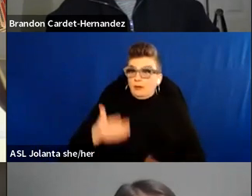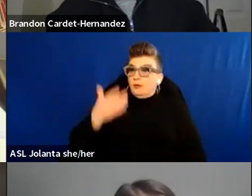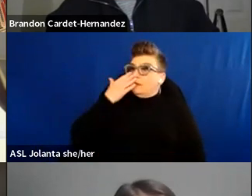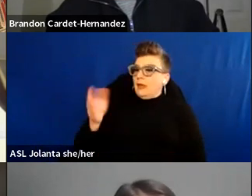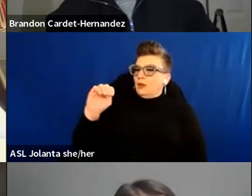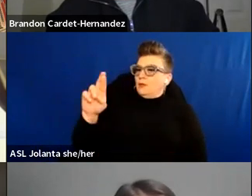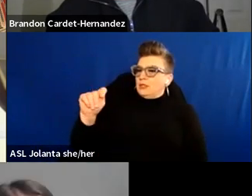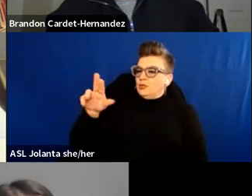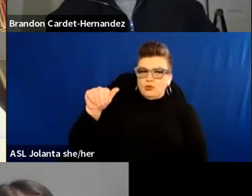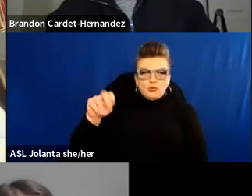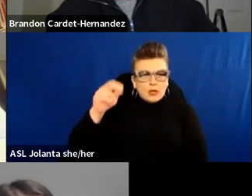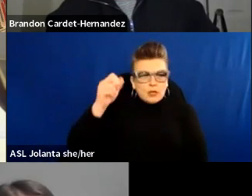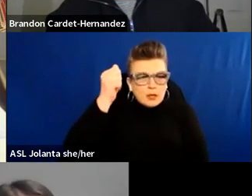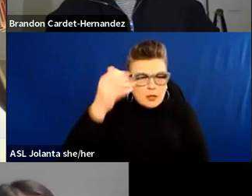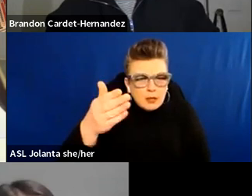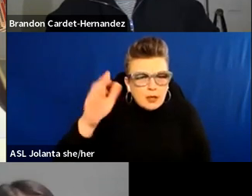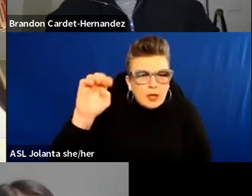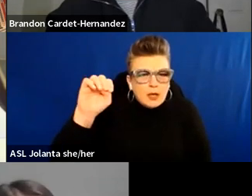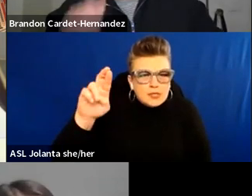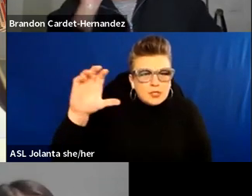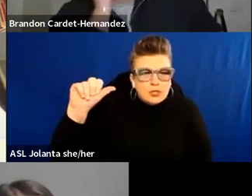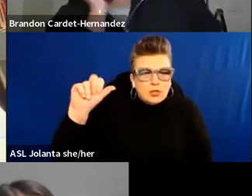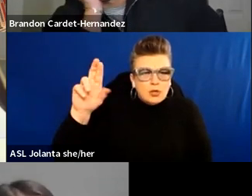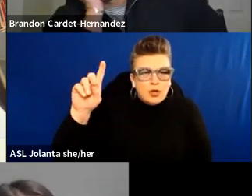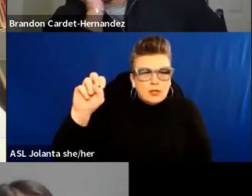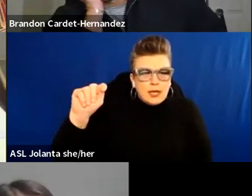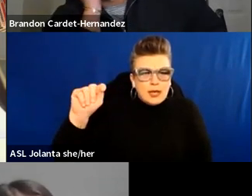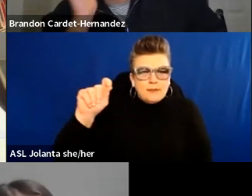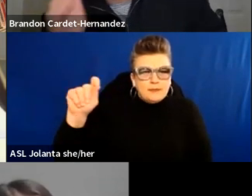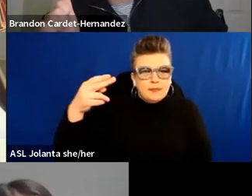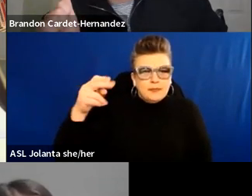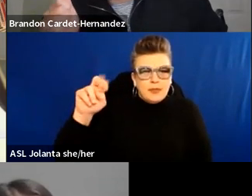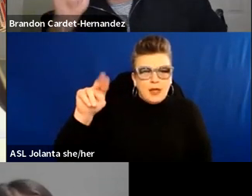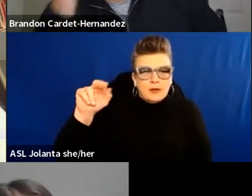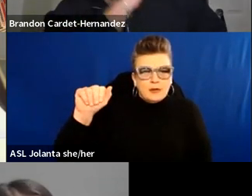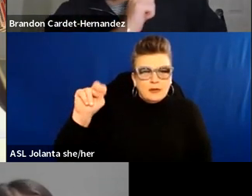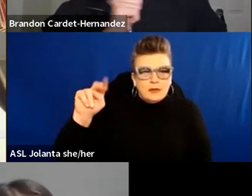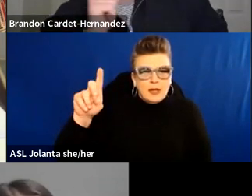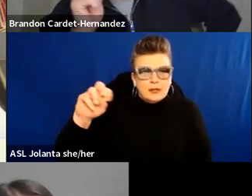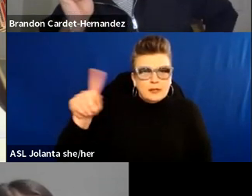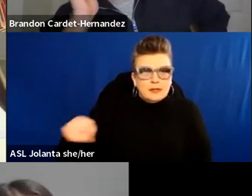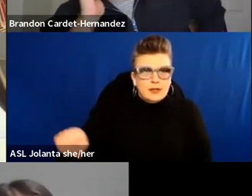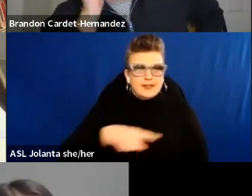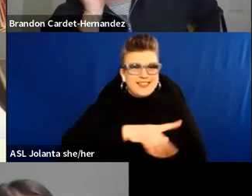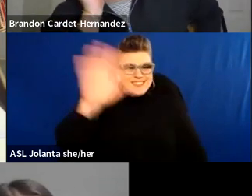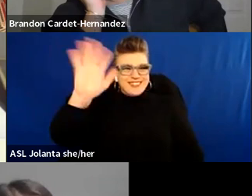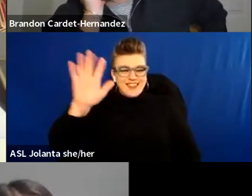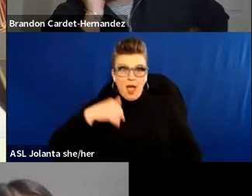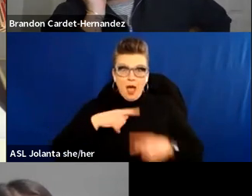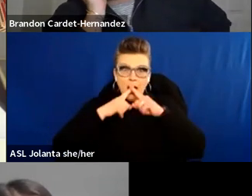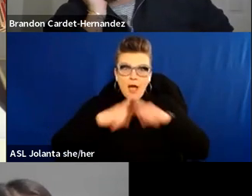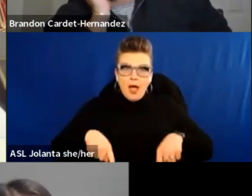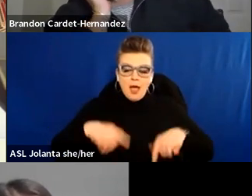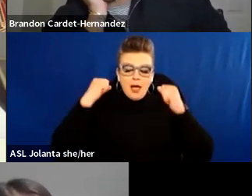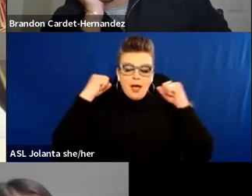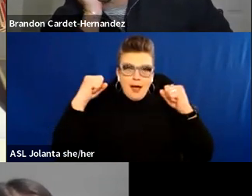mr carter carter hernandez hello am i i'm not muted i'm so proud of myself all